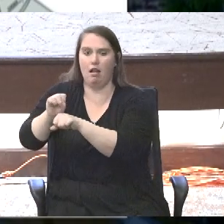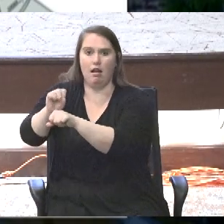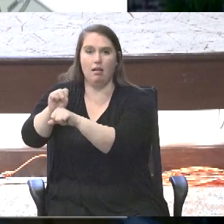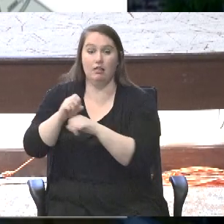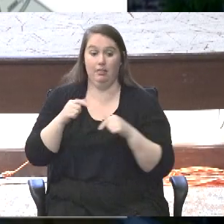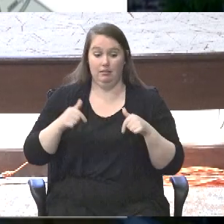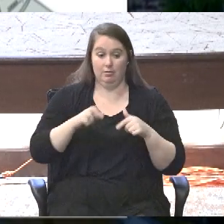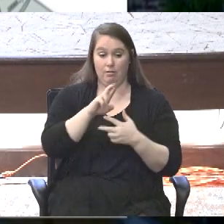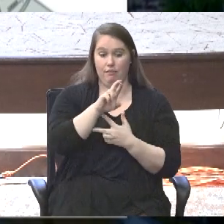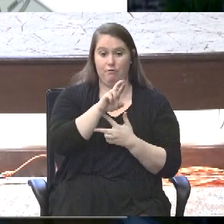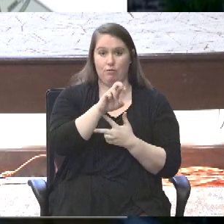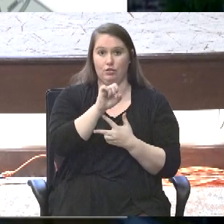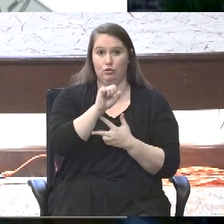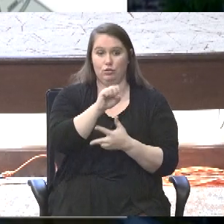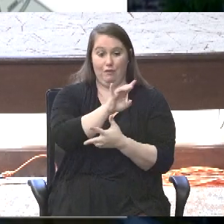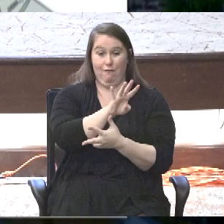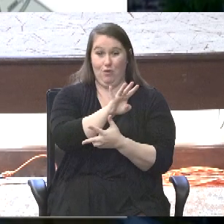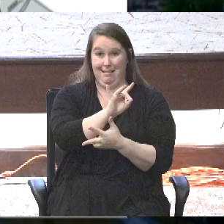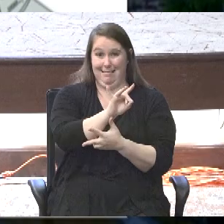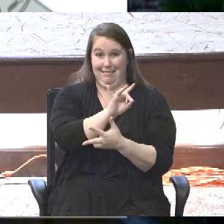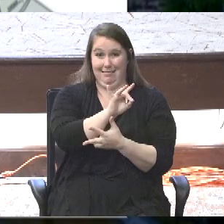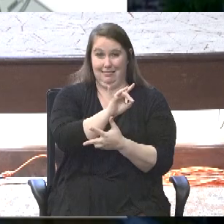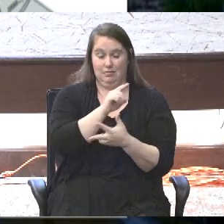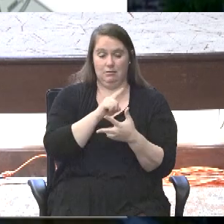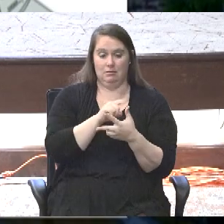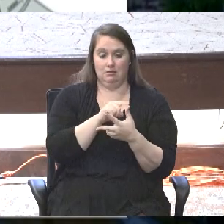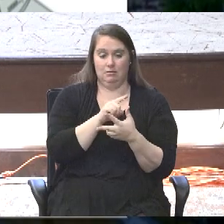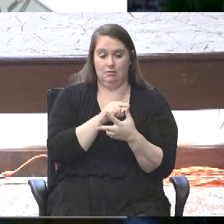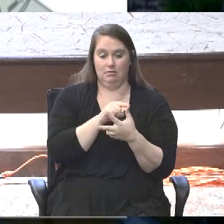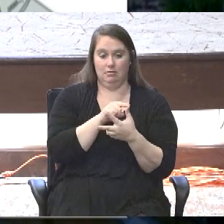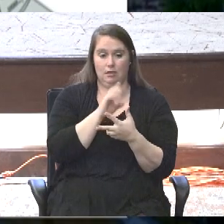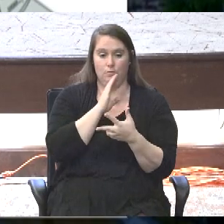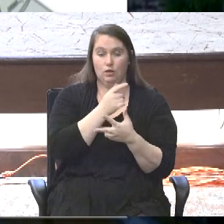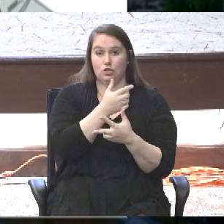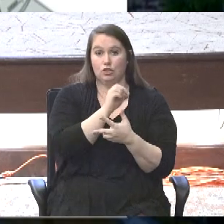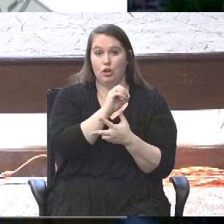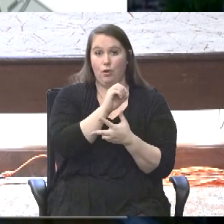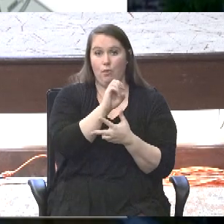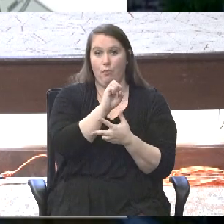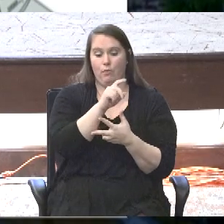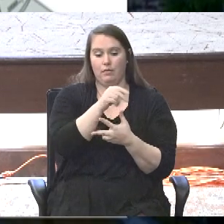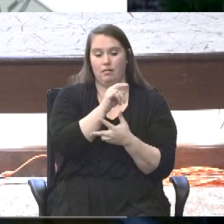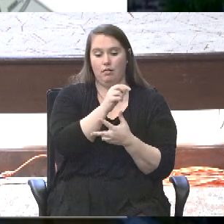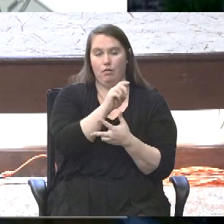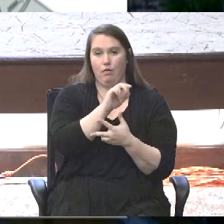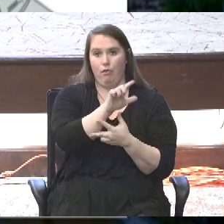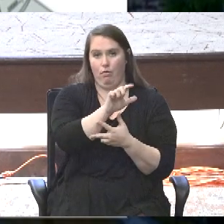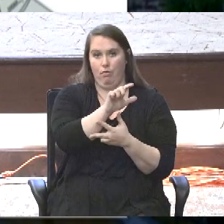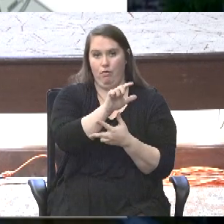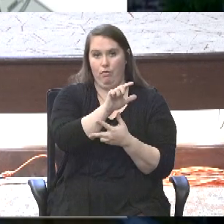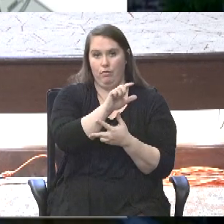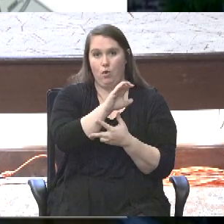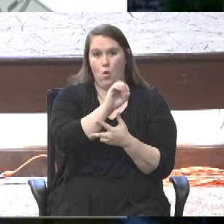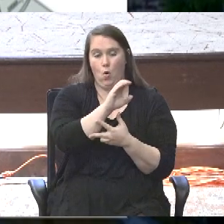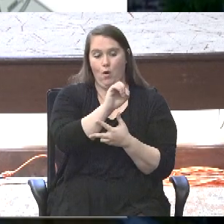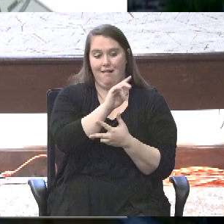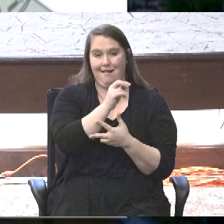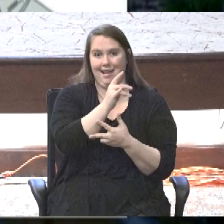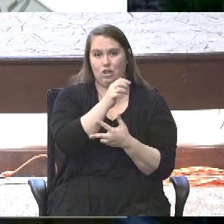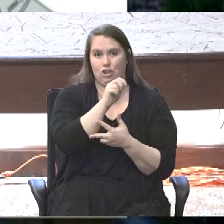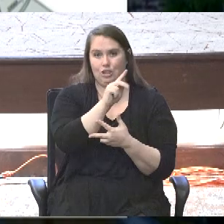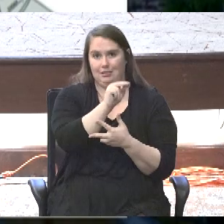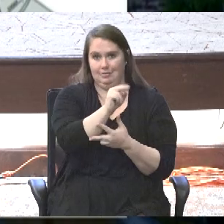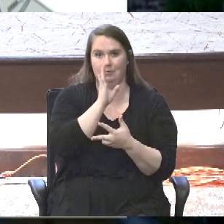Resolution 048 is where we'll be doing geotechnical coring. We're going to poke about 380 holes in